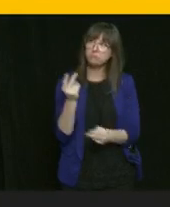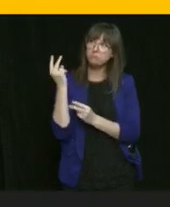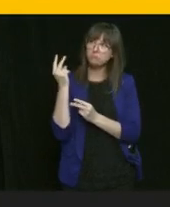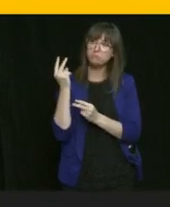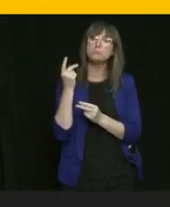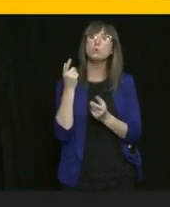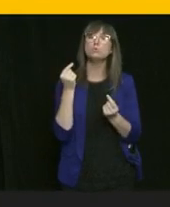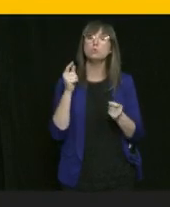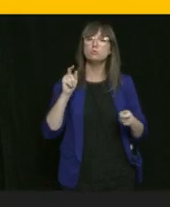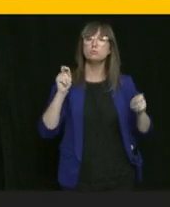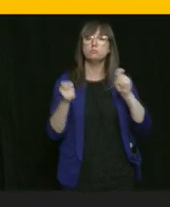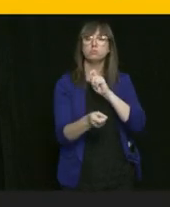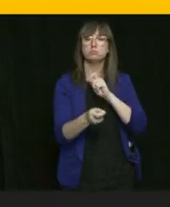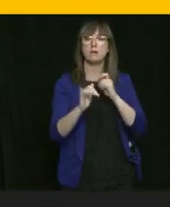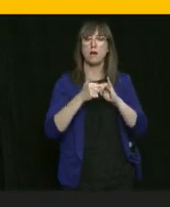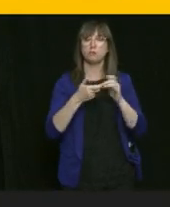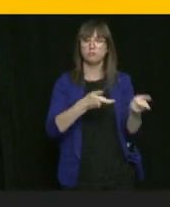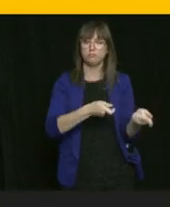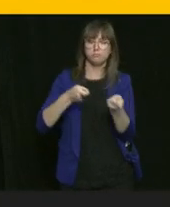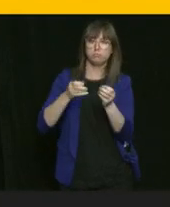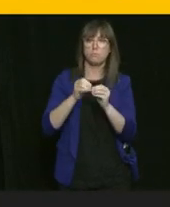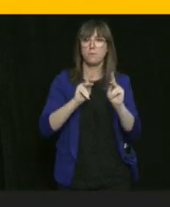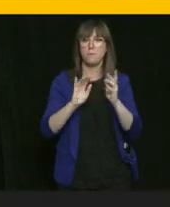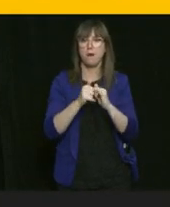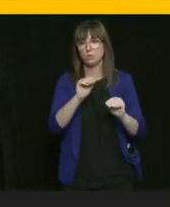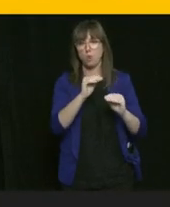isn't working for them right now?